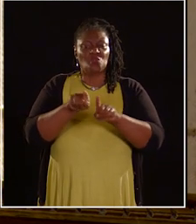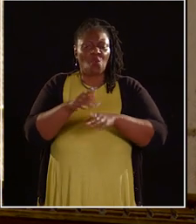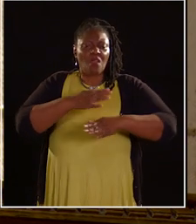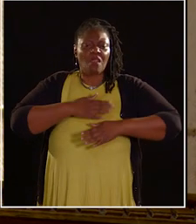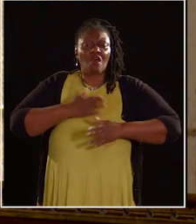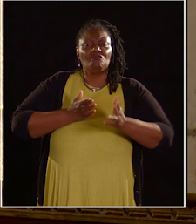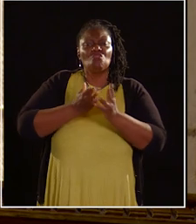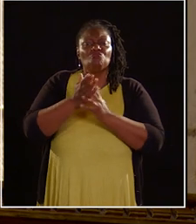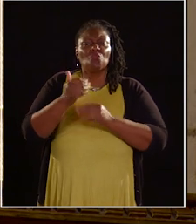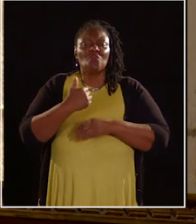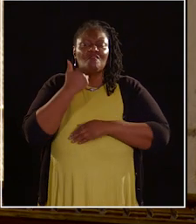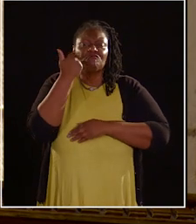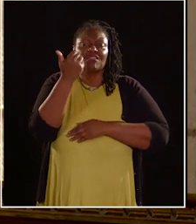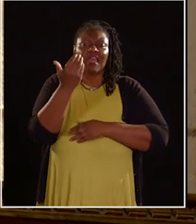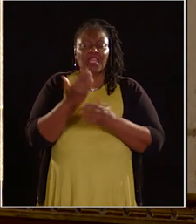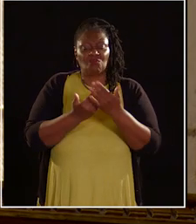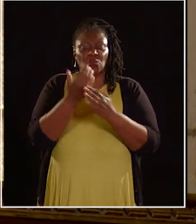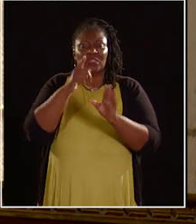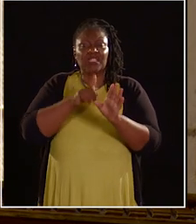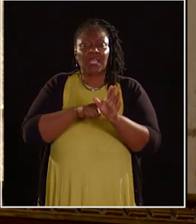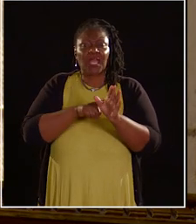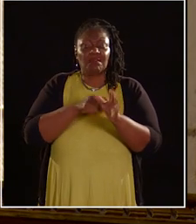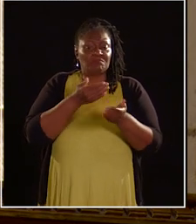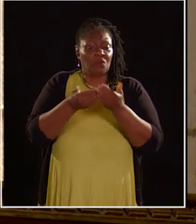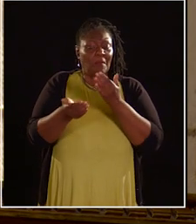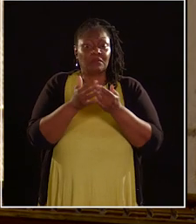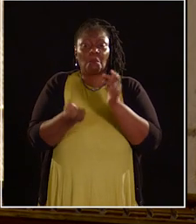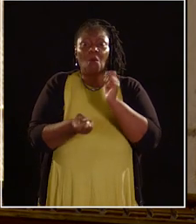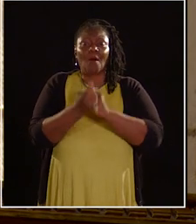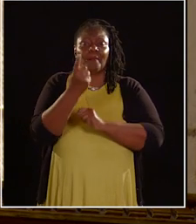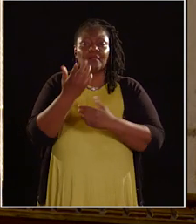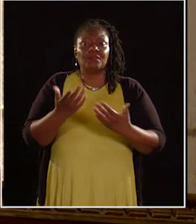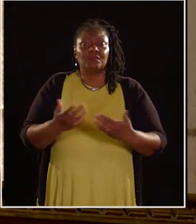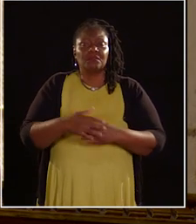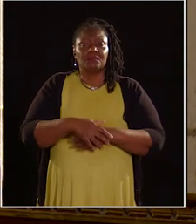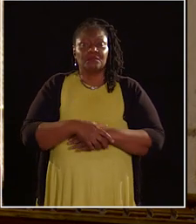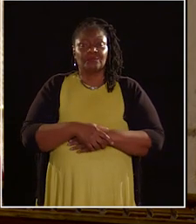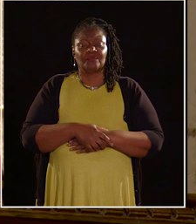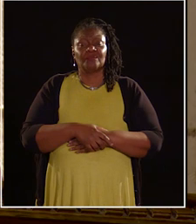in the new year, whatever it might hold.